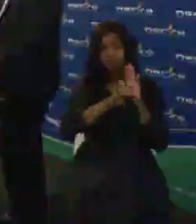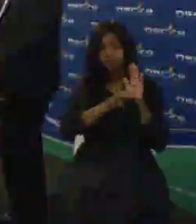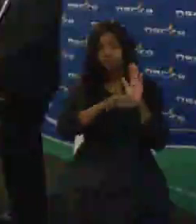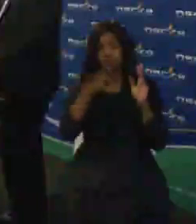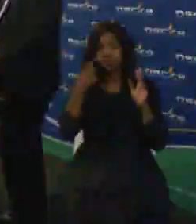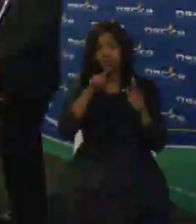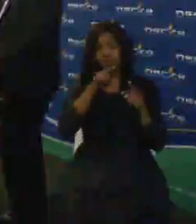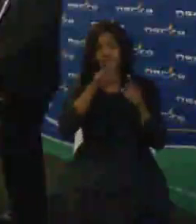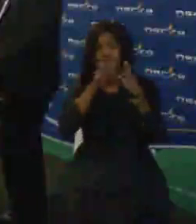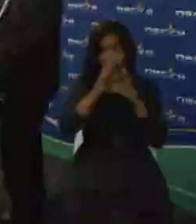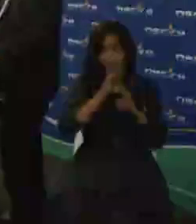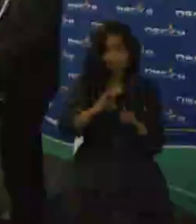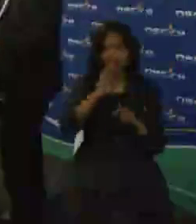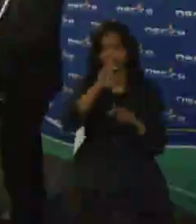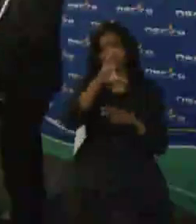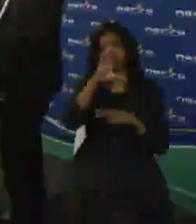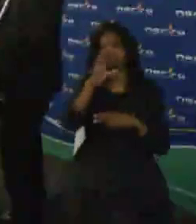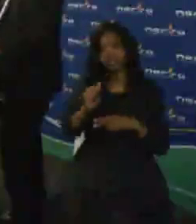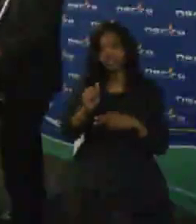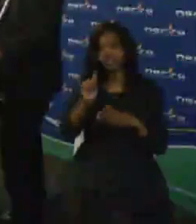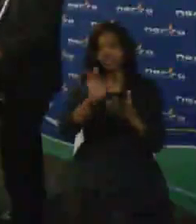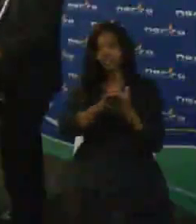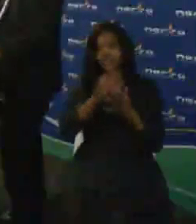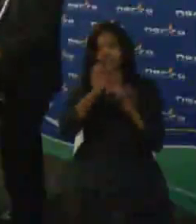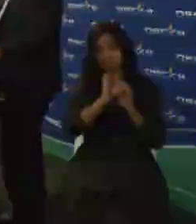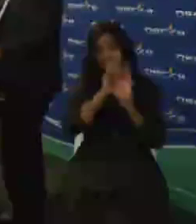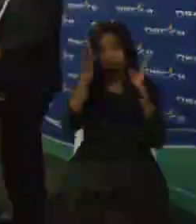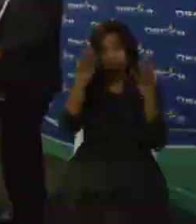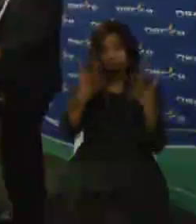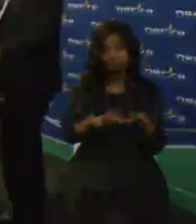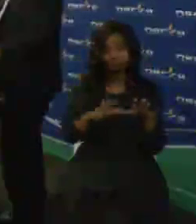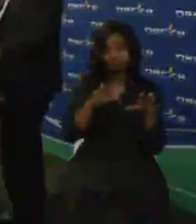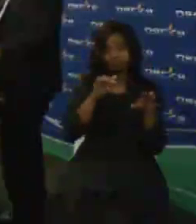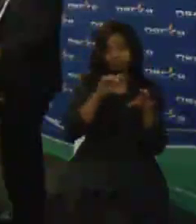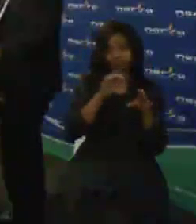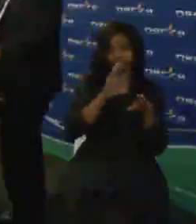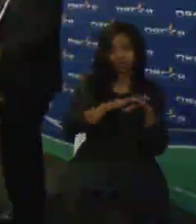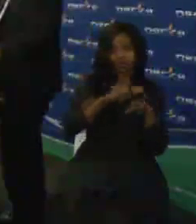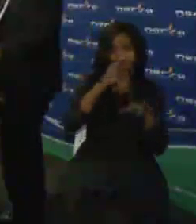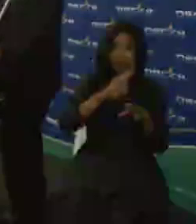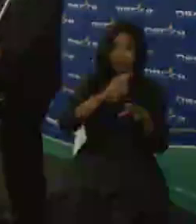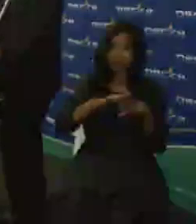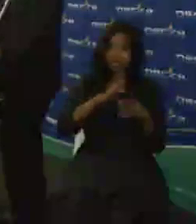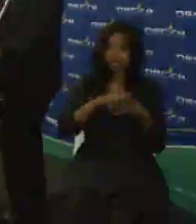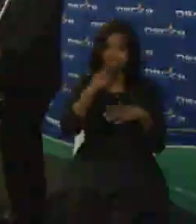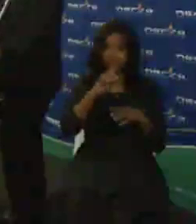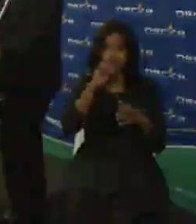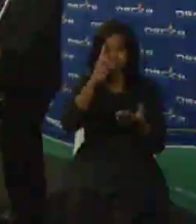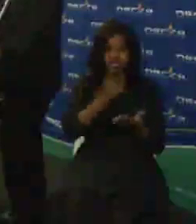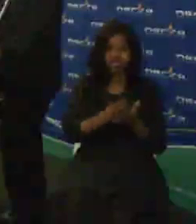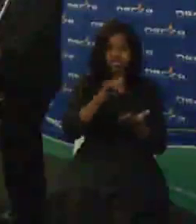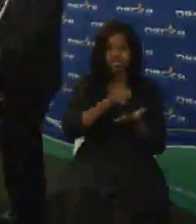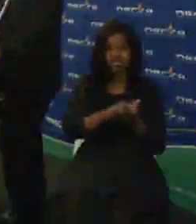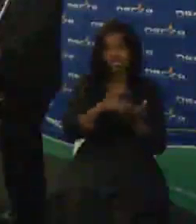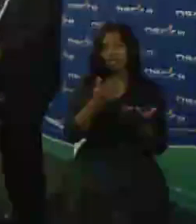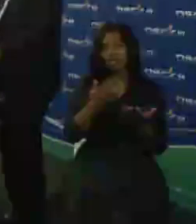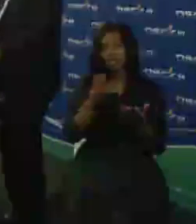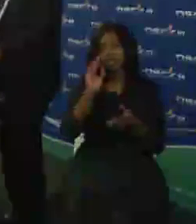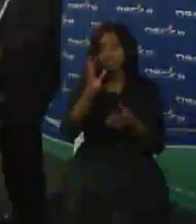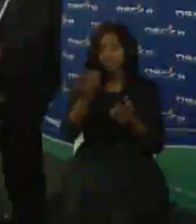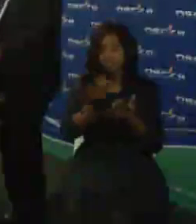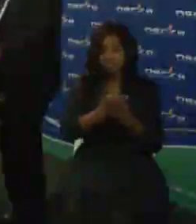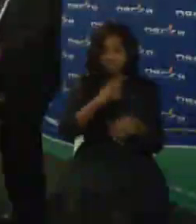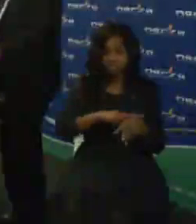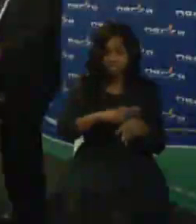respective RCAs, they did highlight in their reasons for decisions that it will